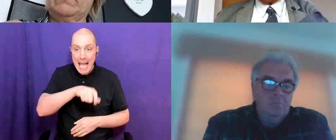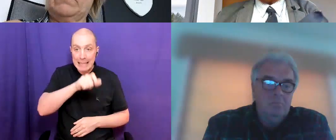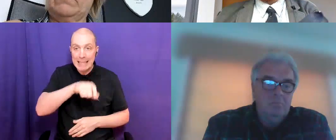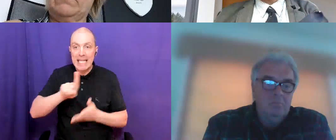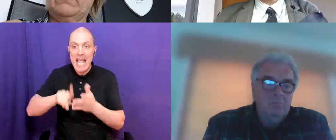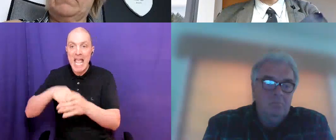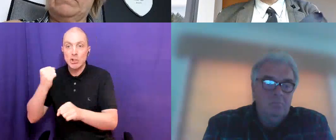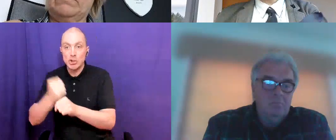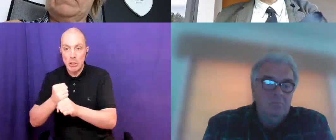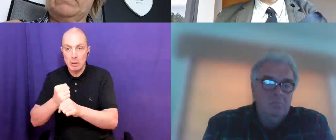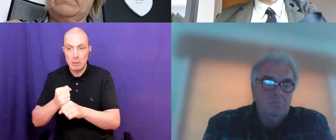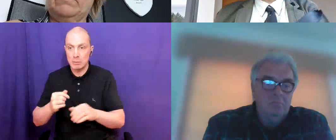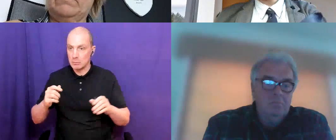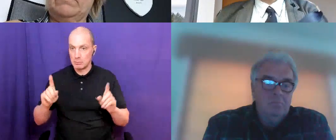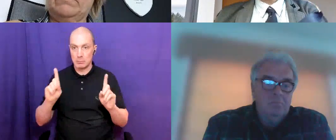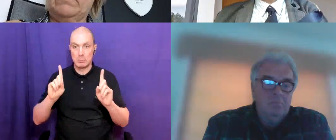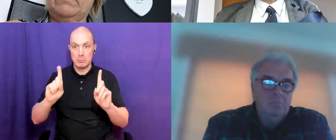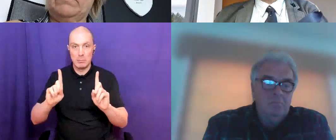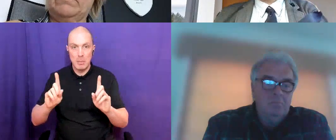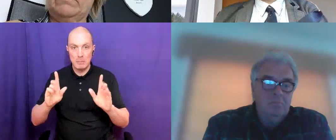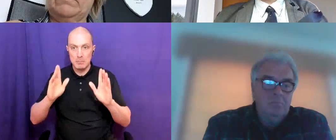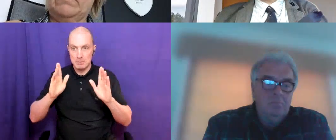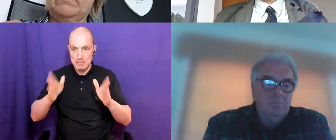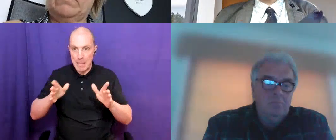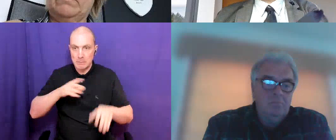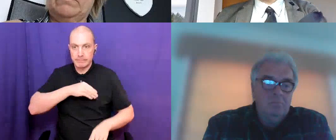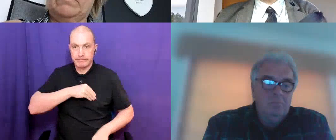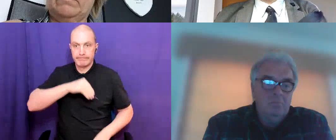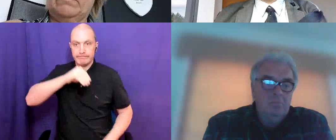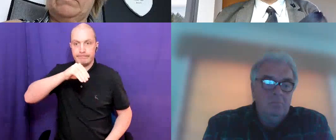their pass should they wish to enter the polling